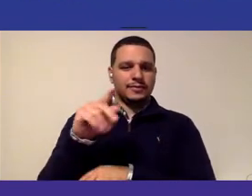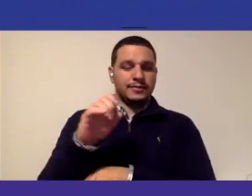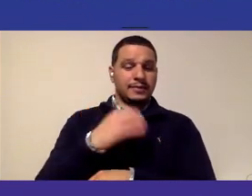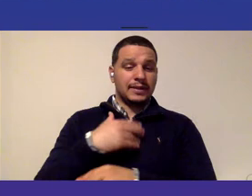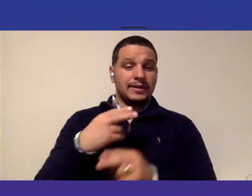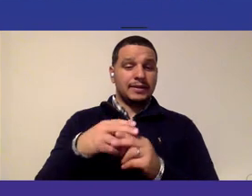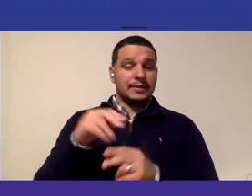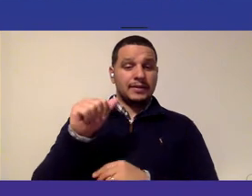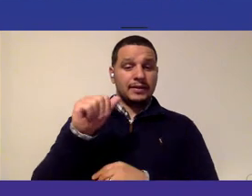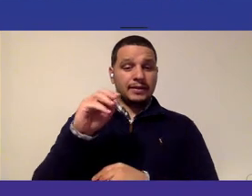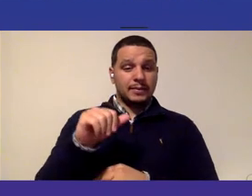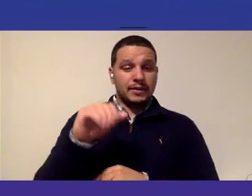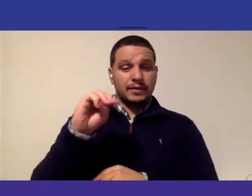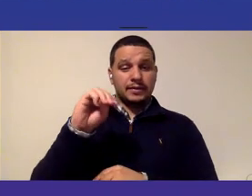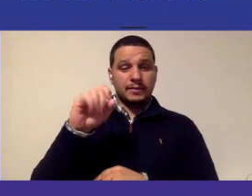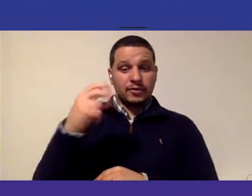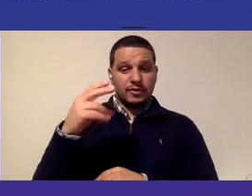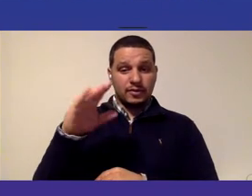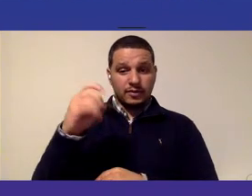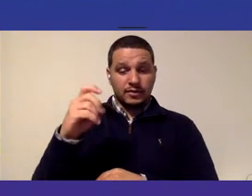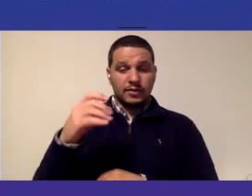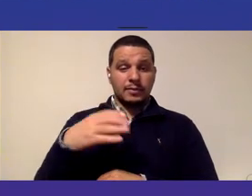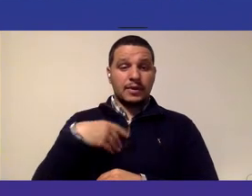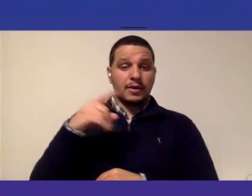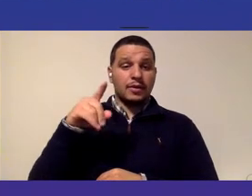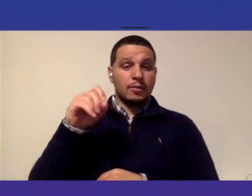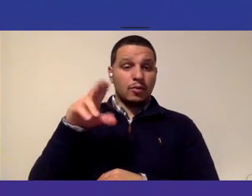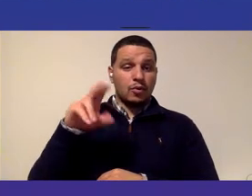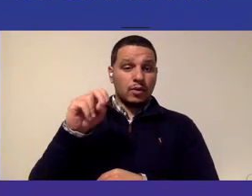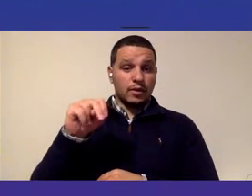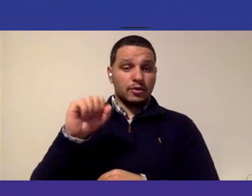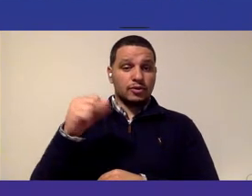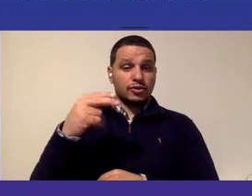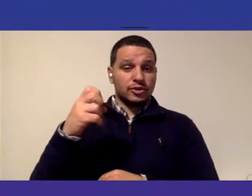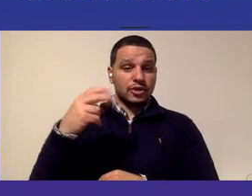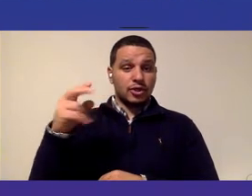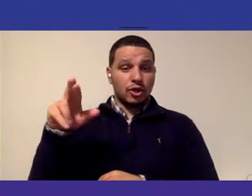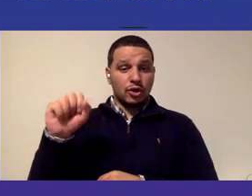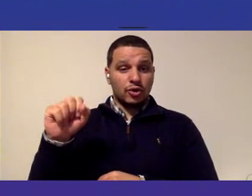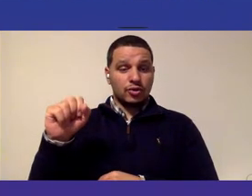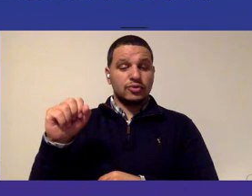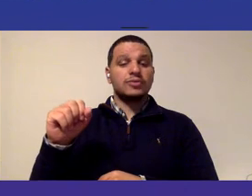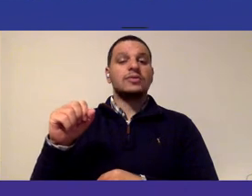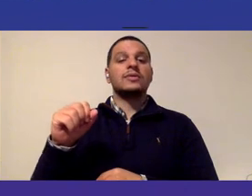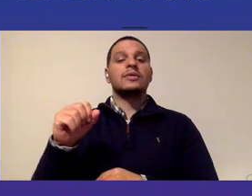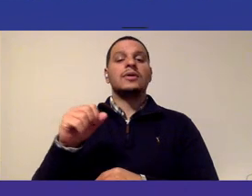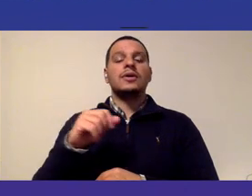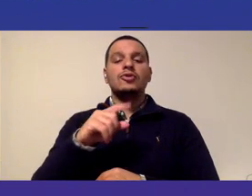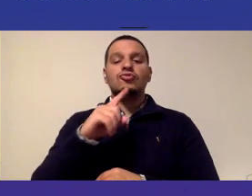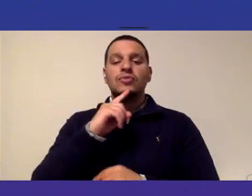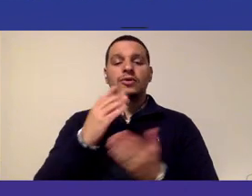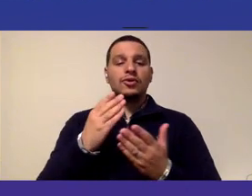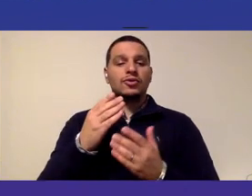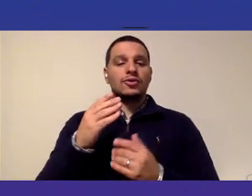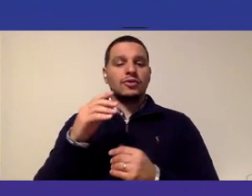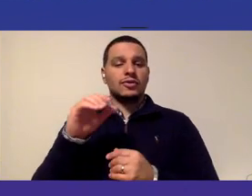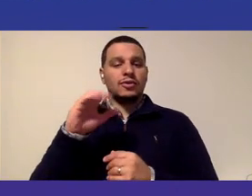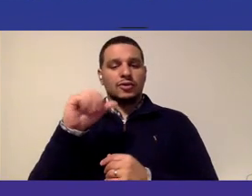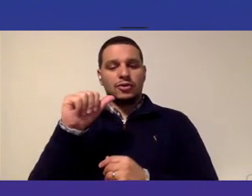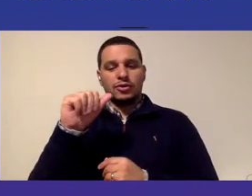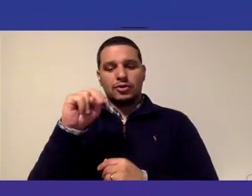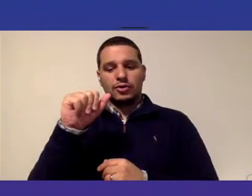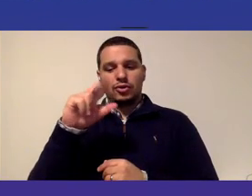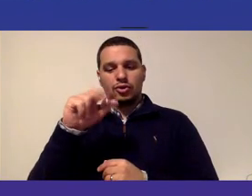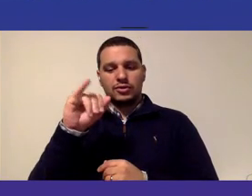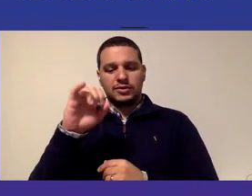Cox. My pronouns are she, her, hers. I'm coming to you this evening from Muncie, Lenape in Canarsie land, which is